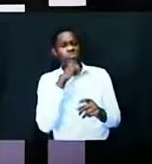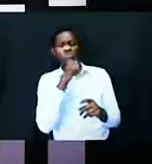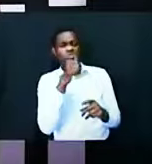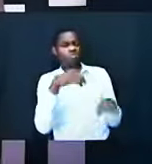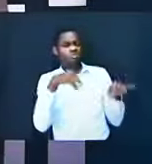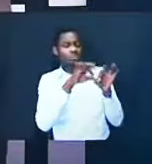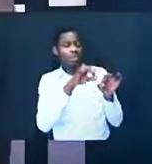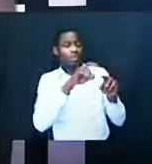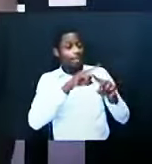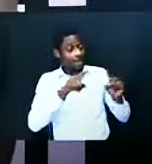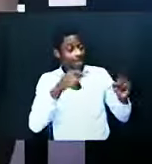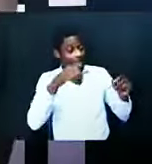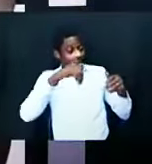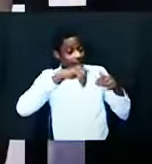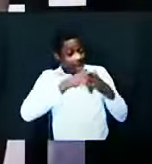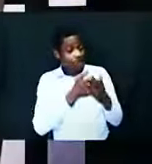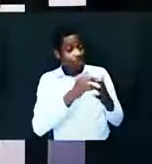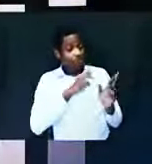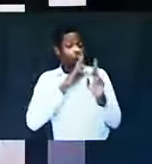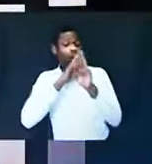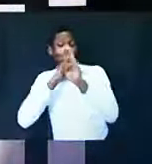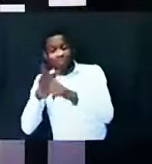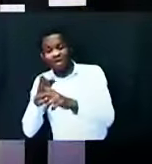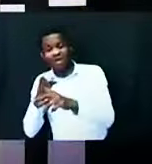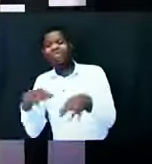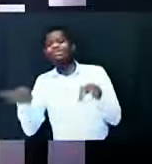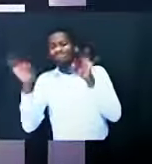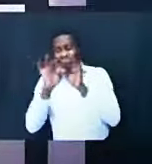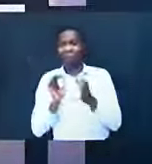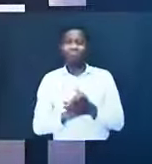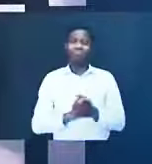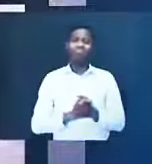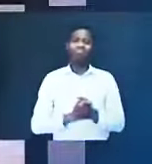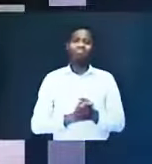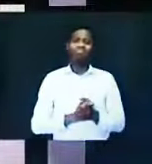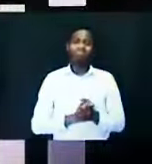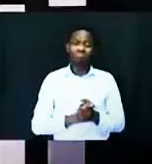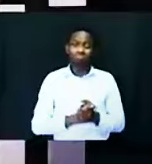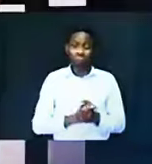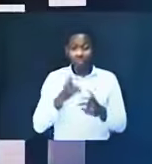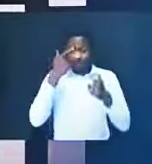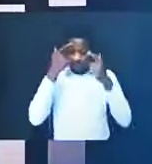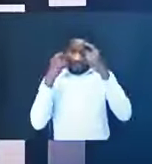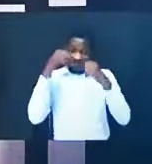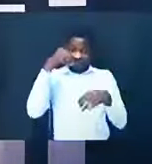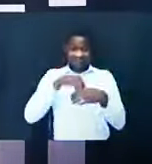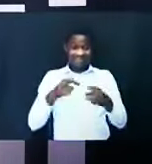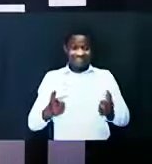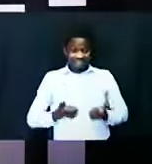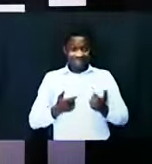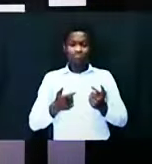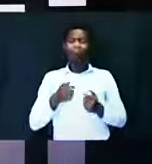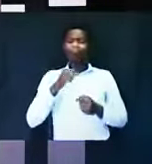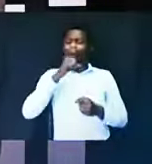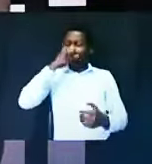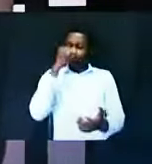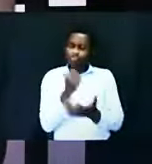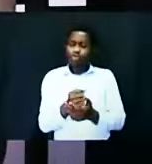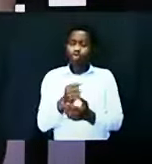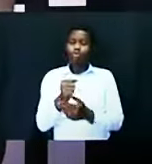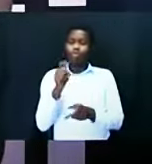response. Your attitude. In life, people will by all means do something